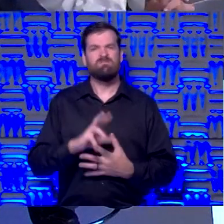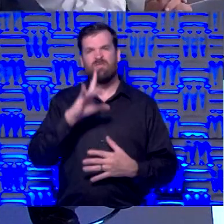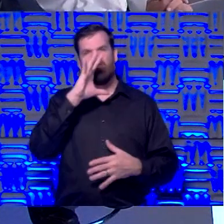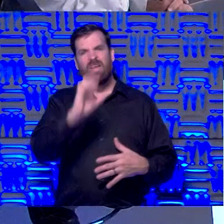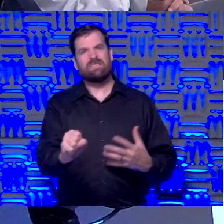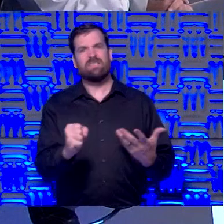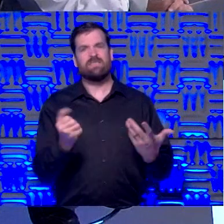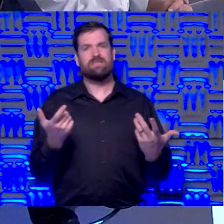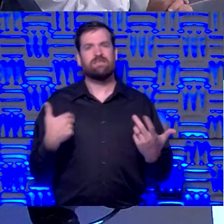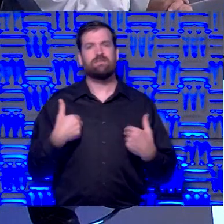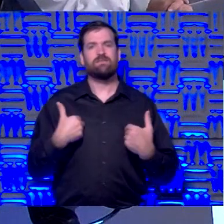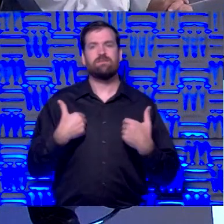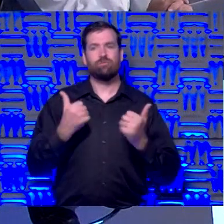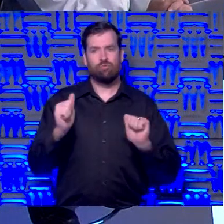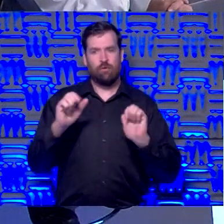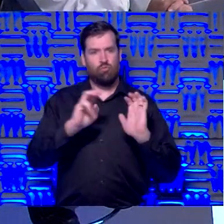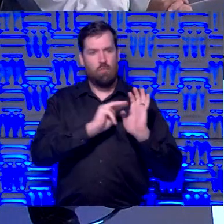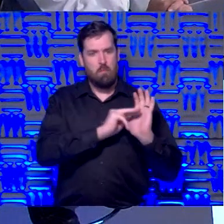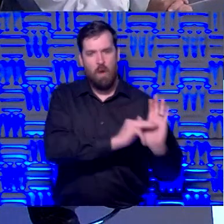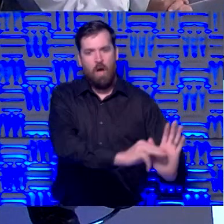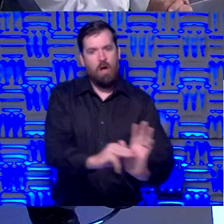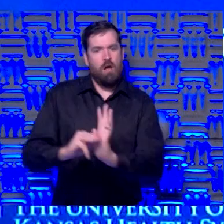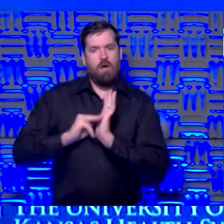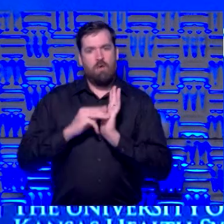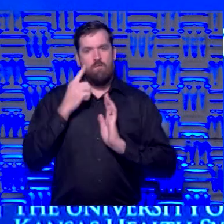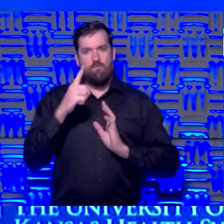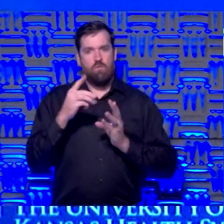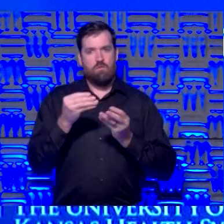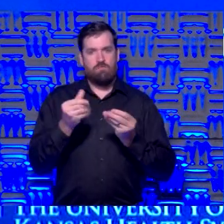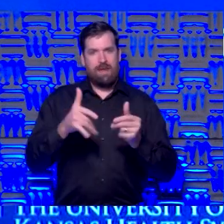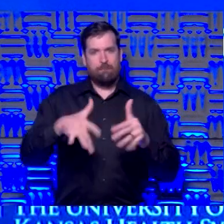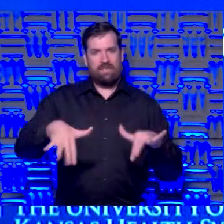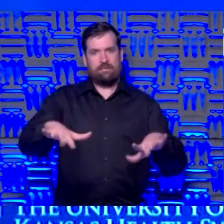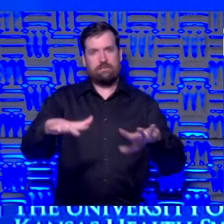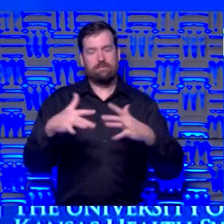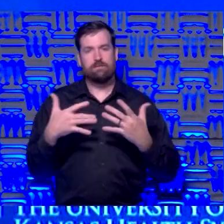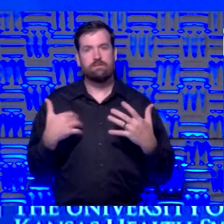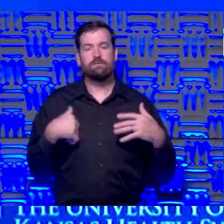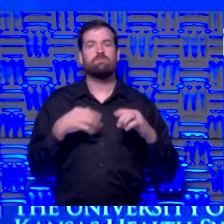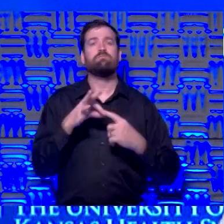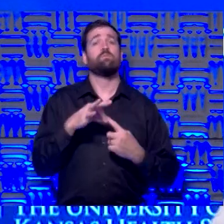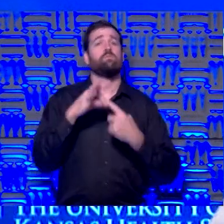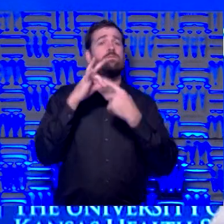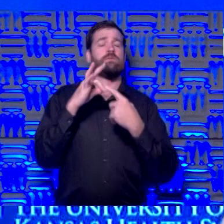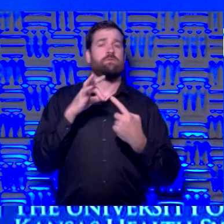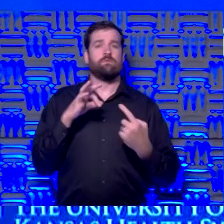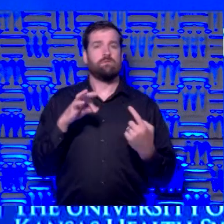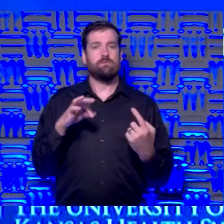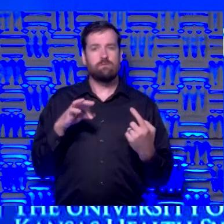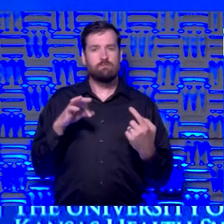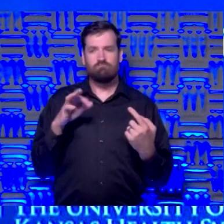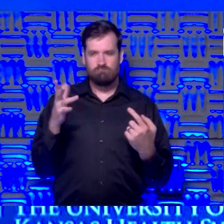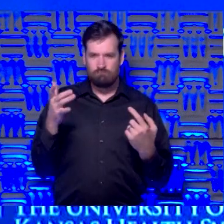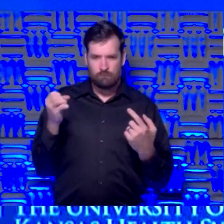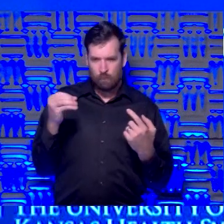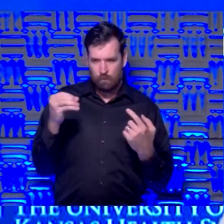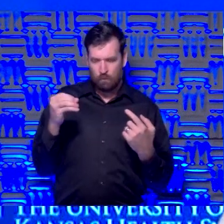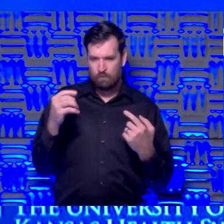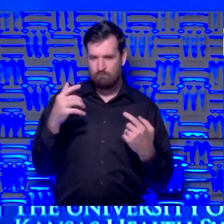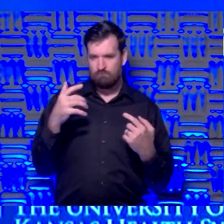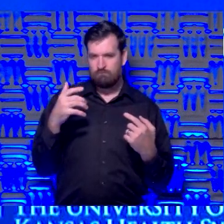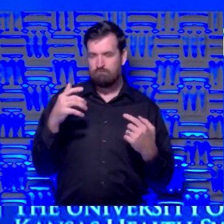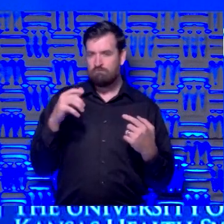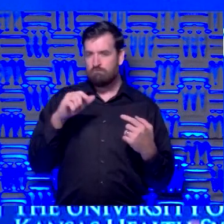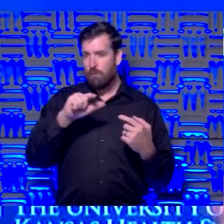is I think we're trying to do modeling for the campus that's also a little bit unique in both modeling for what does a spread event look like